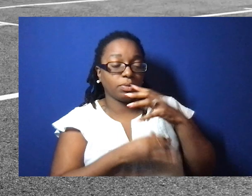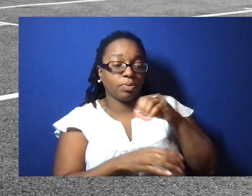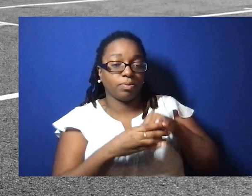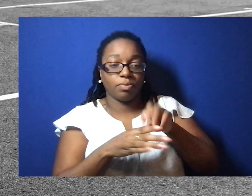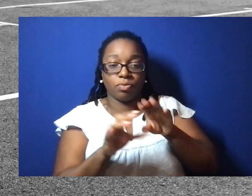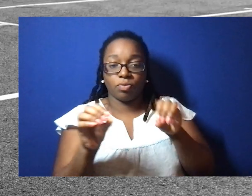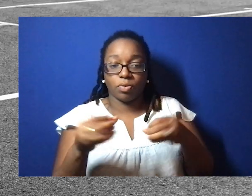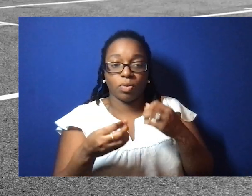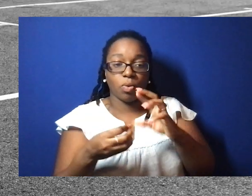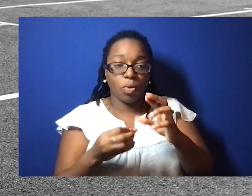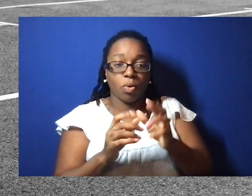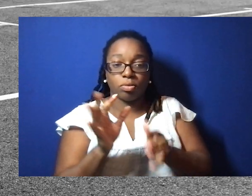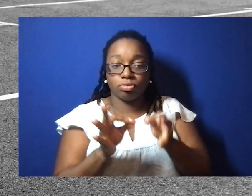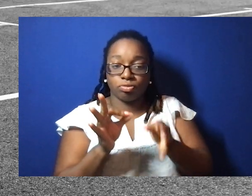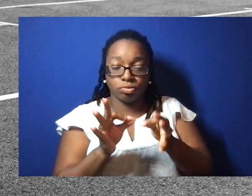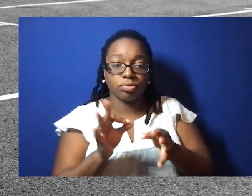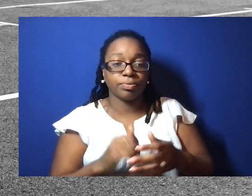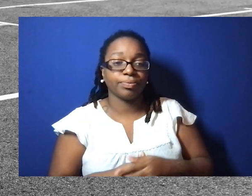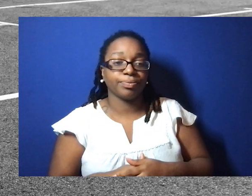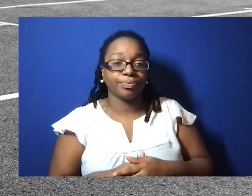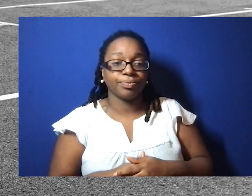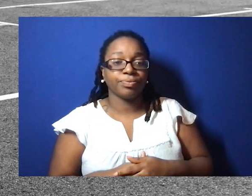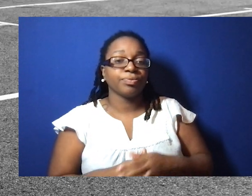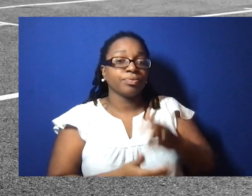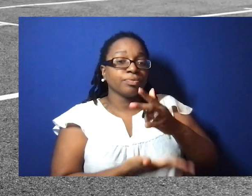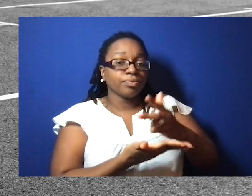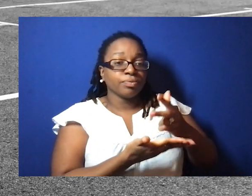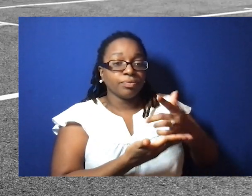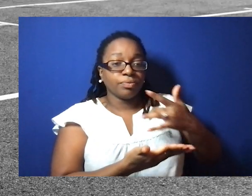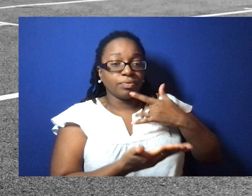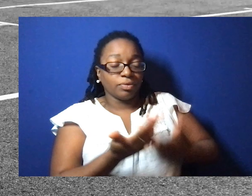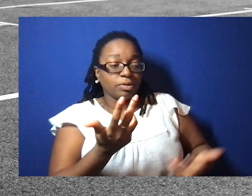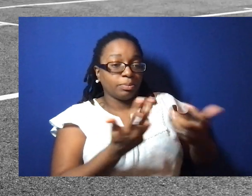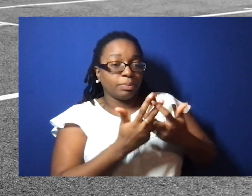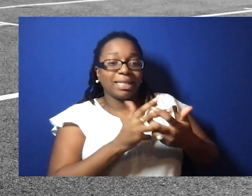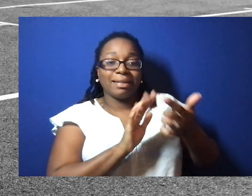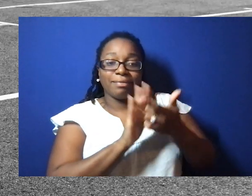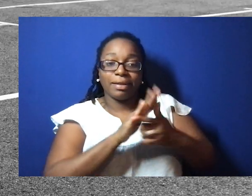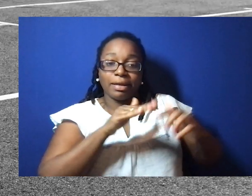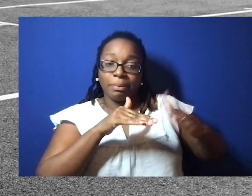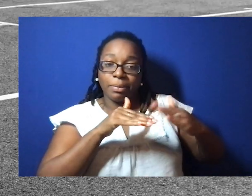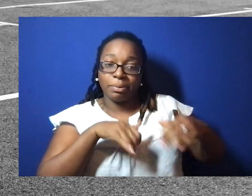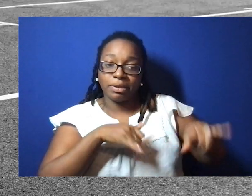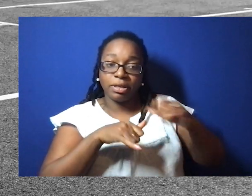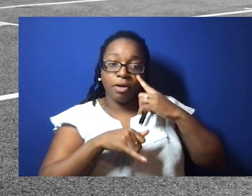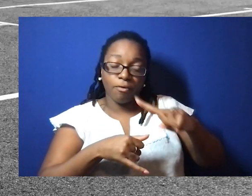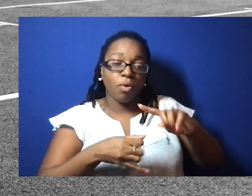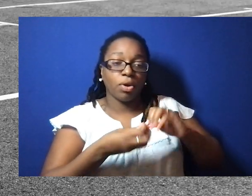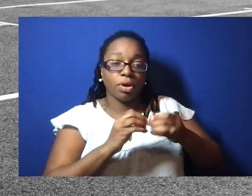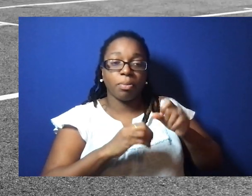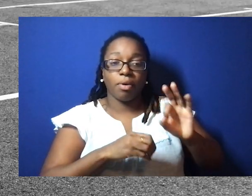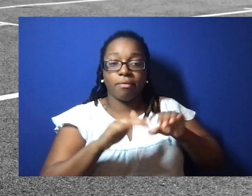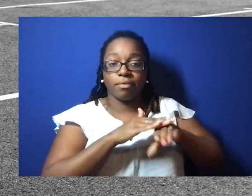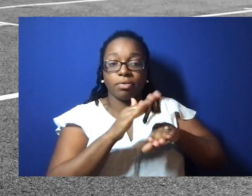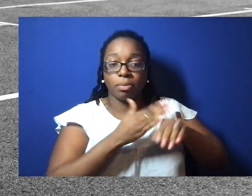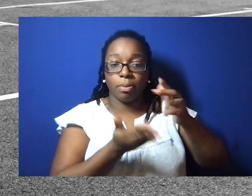responsibilities within your organization or jurisdiction. While parking lots often meet legal minimum standards for the number of accessible